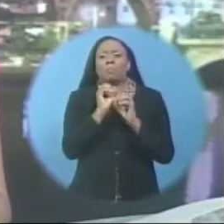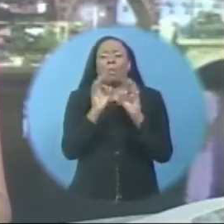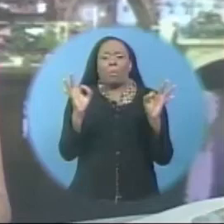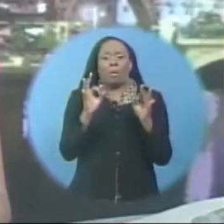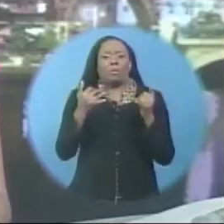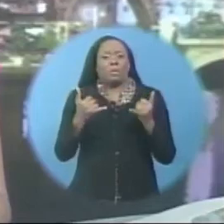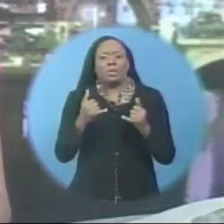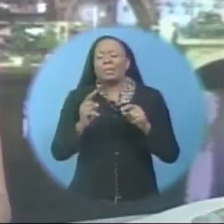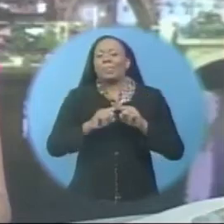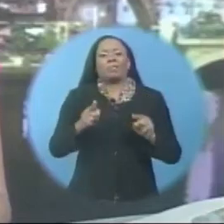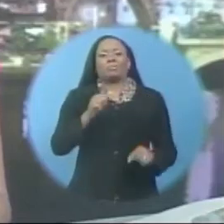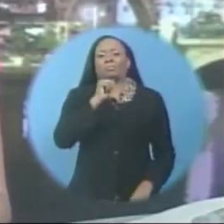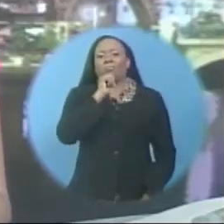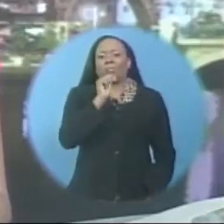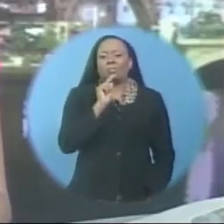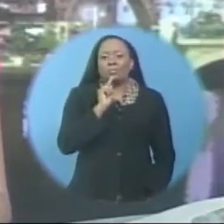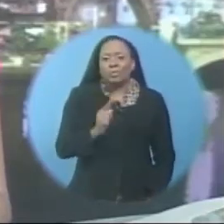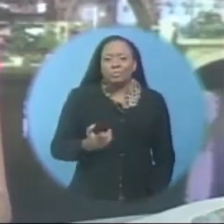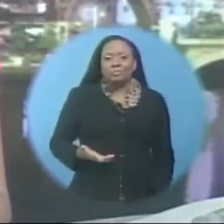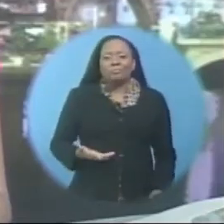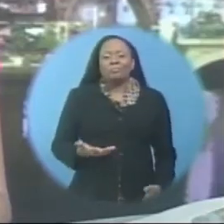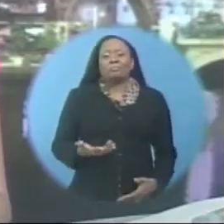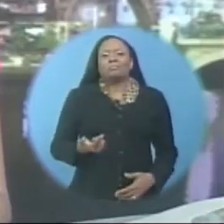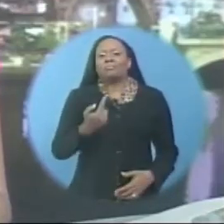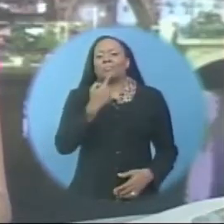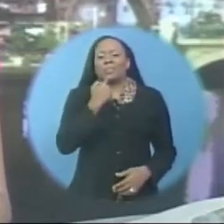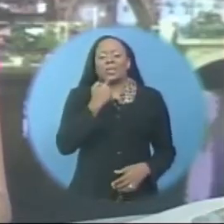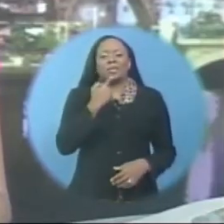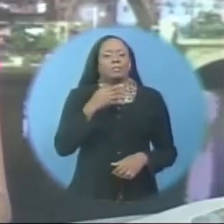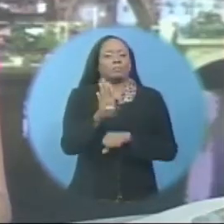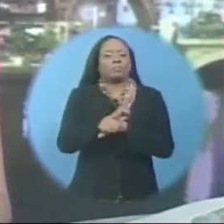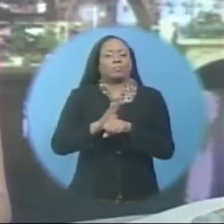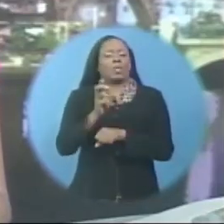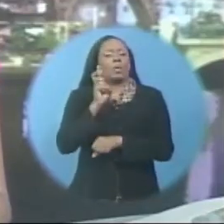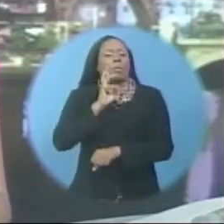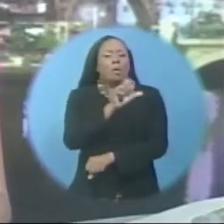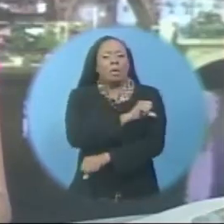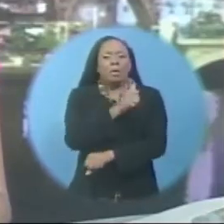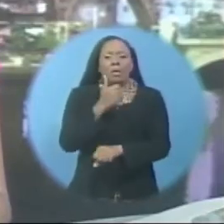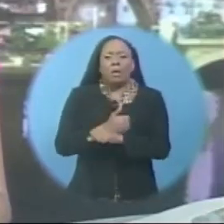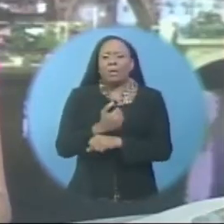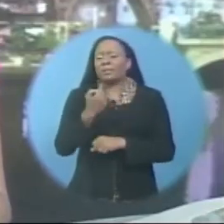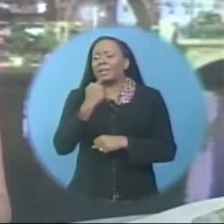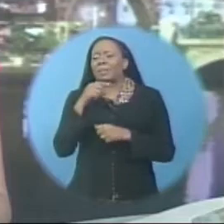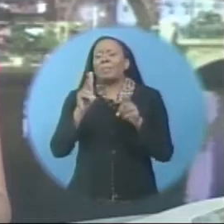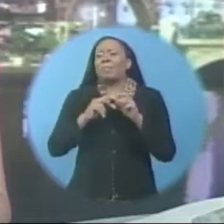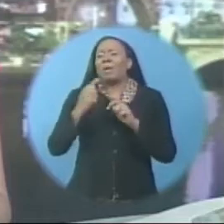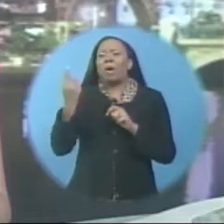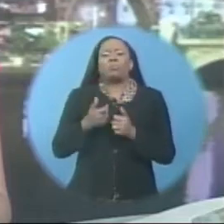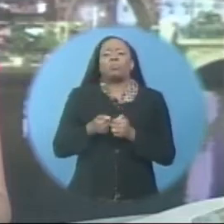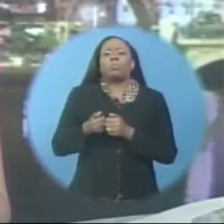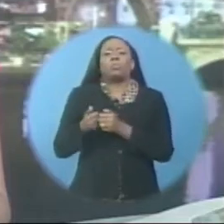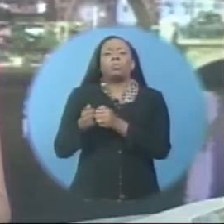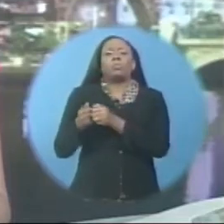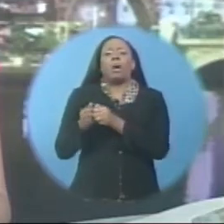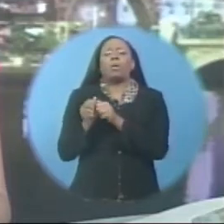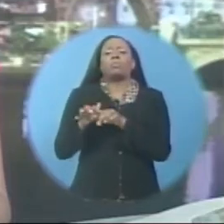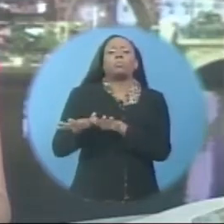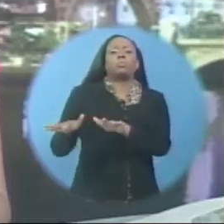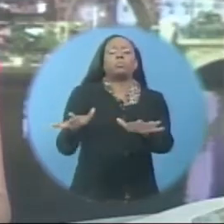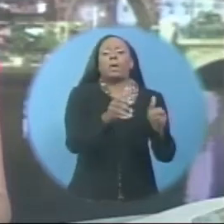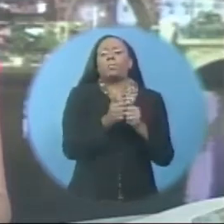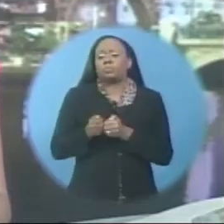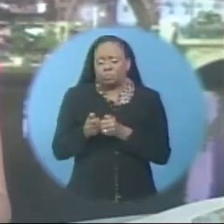as a precautionary measure. But General Manager Keith Roy Halliday says this was not the case. He says the BWA